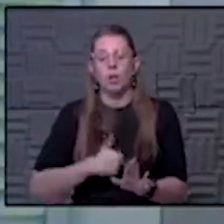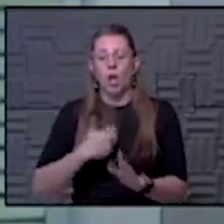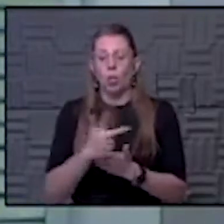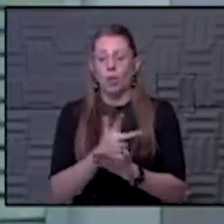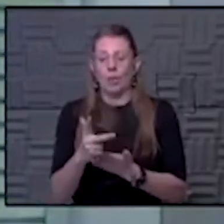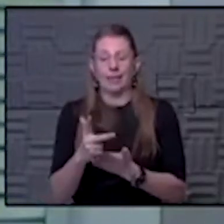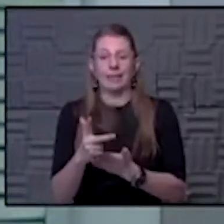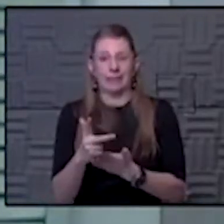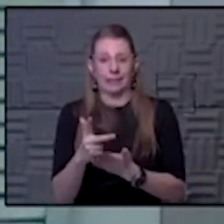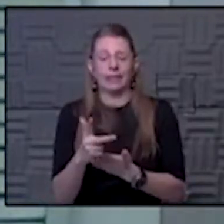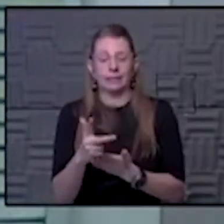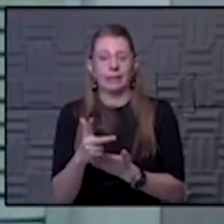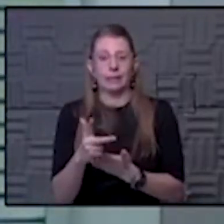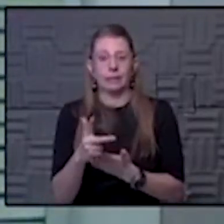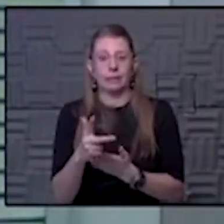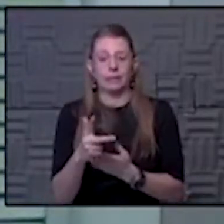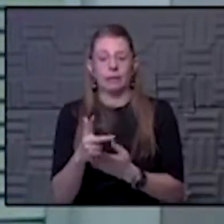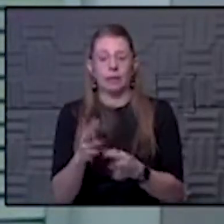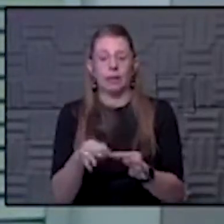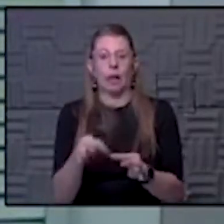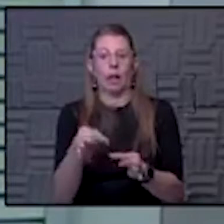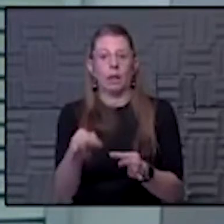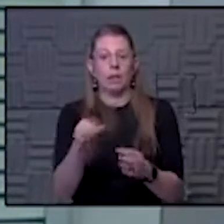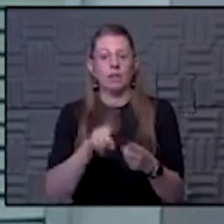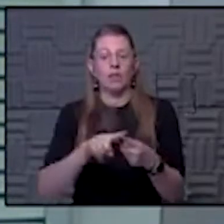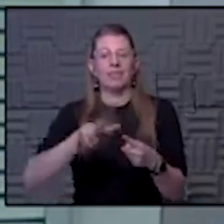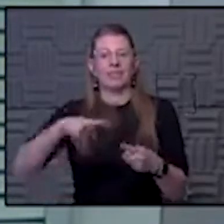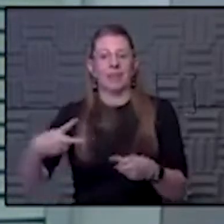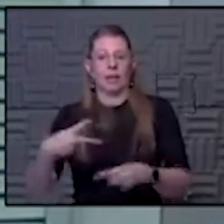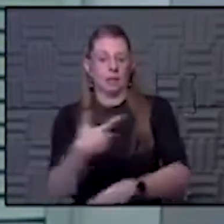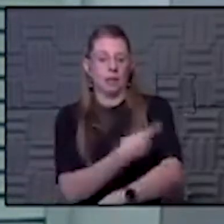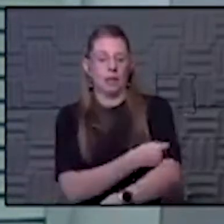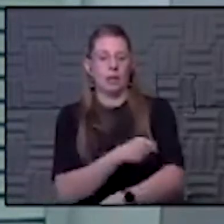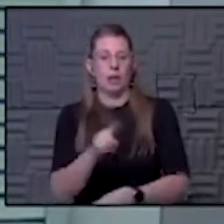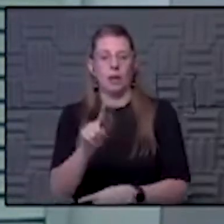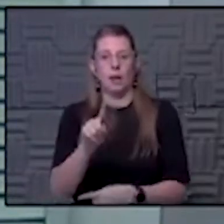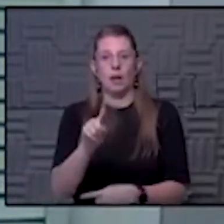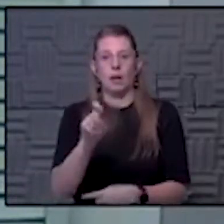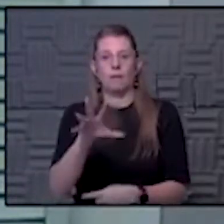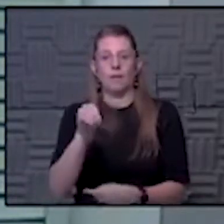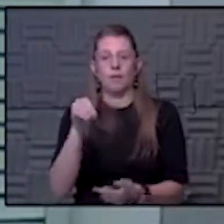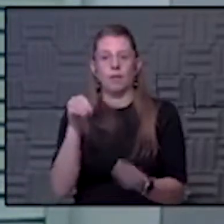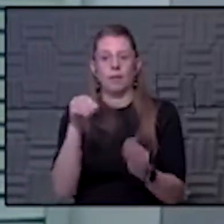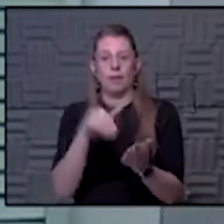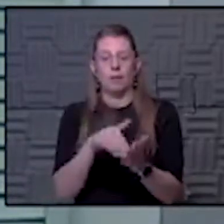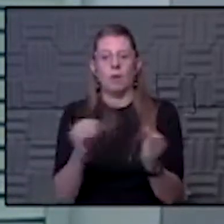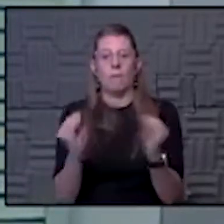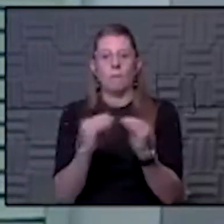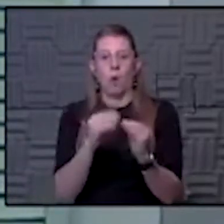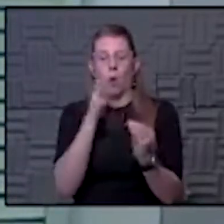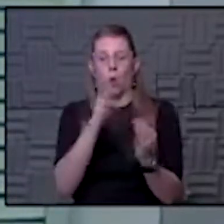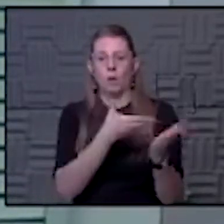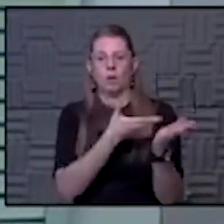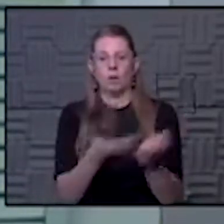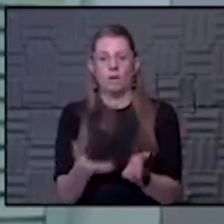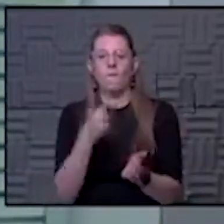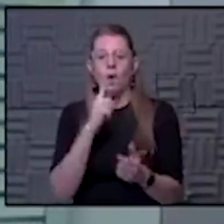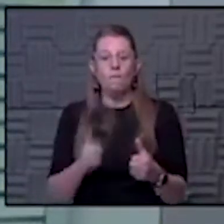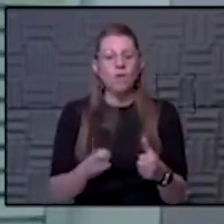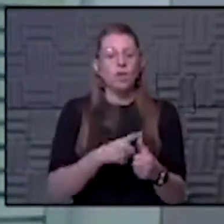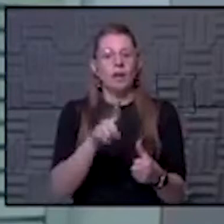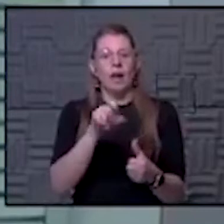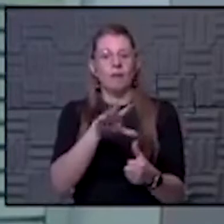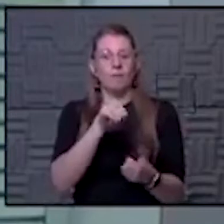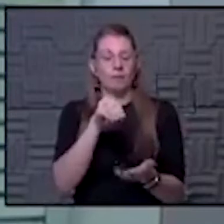3-week lag until dose number 2, then 150,000 more doses will come for those first 150,000. So it's not